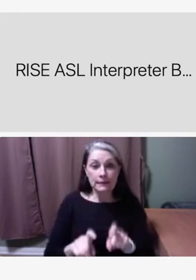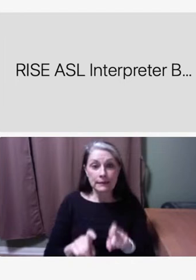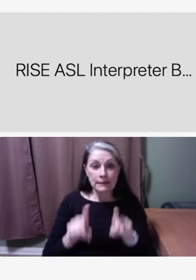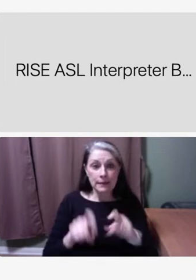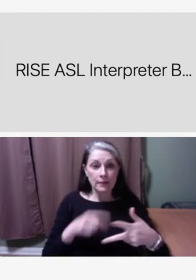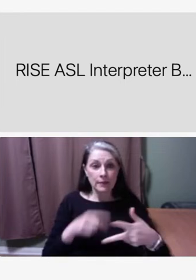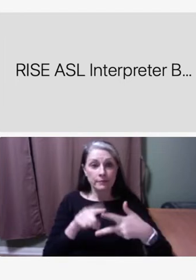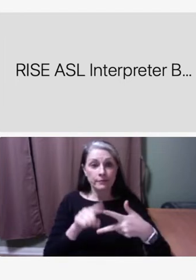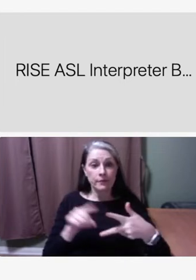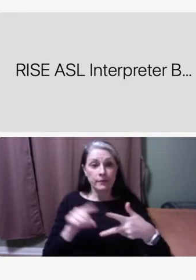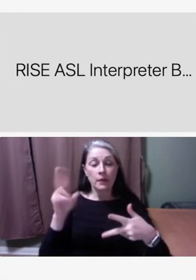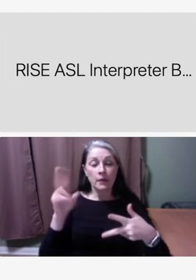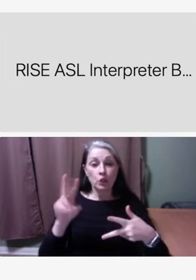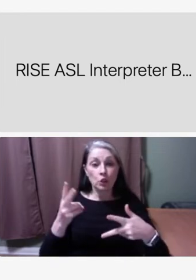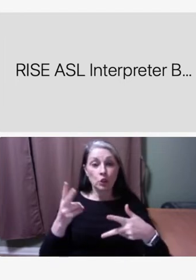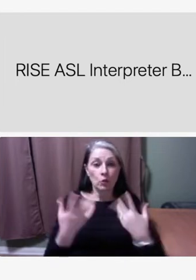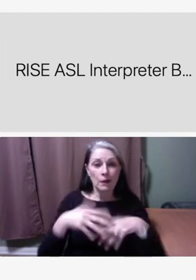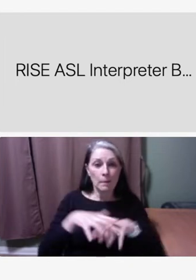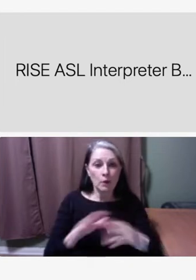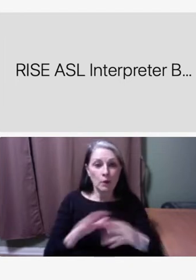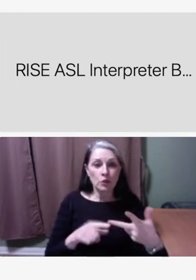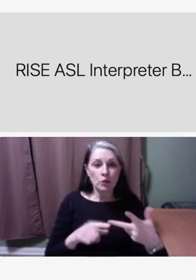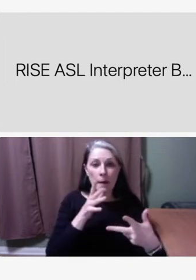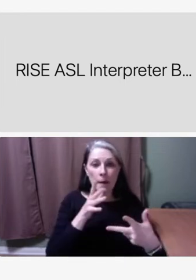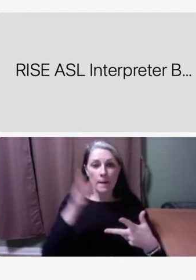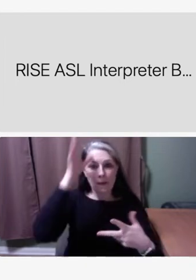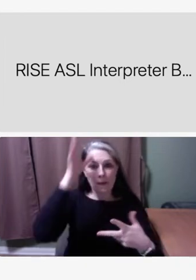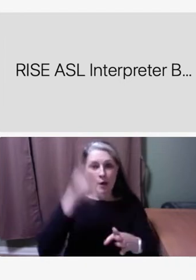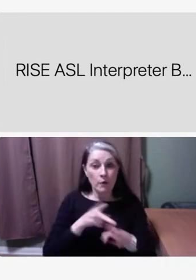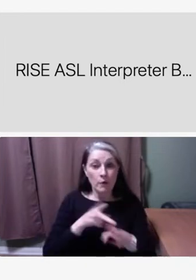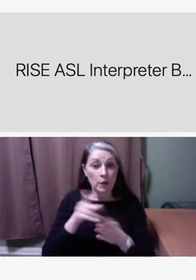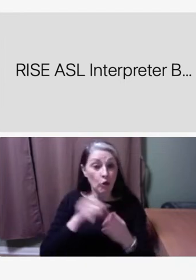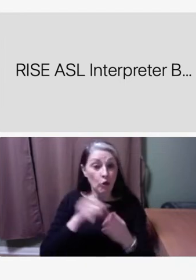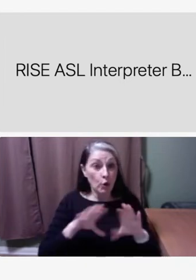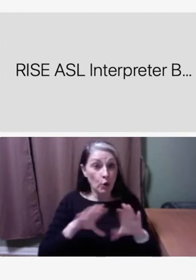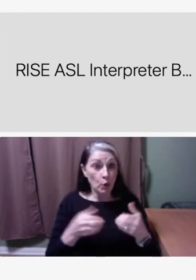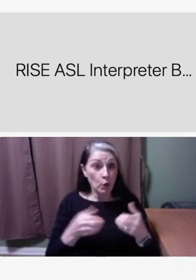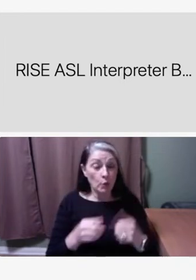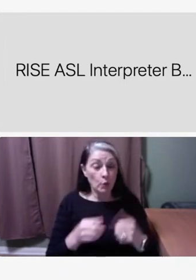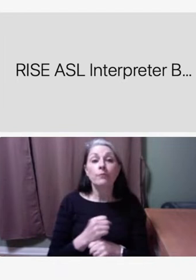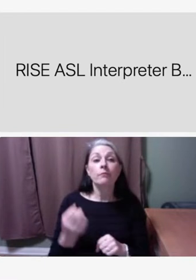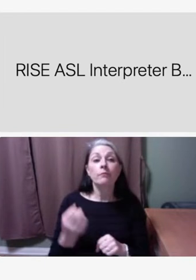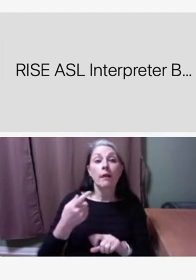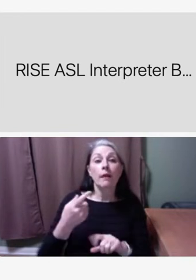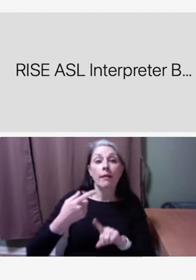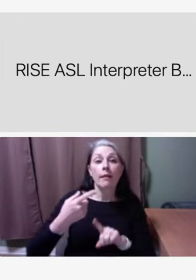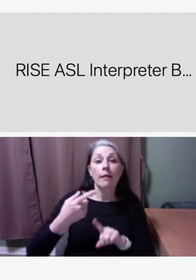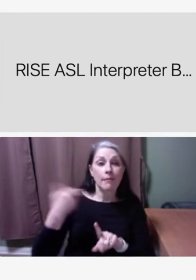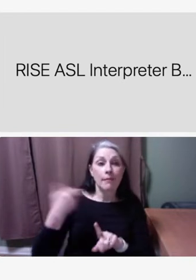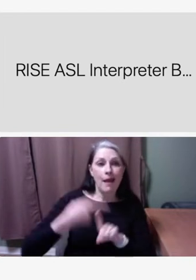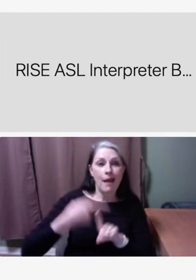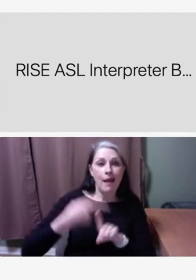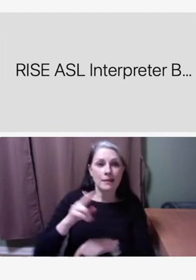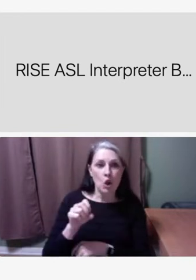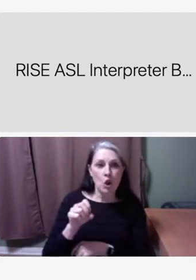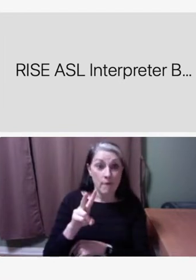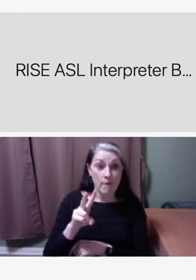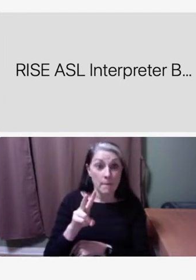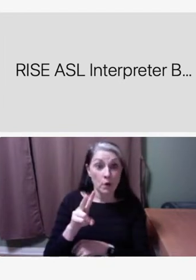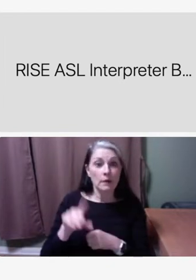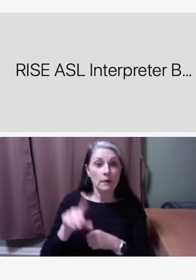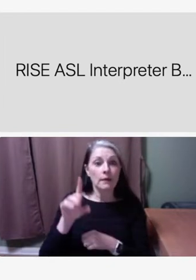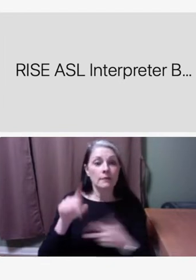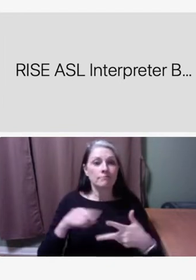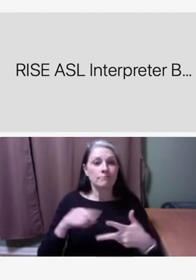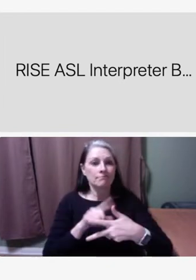you may recall, in November, our DLAC needs assessment was presented to the board by our DLAC representatives, Yanet Murillo and Claudia Gutierrez,